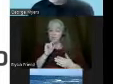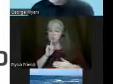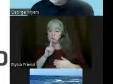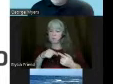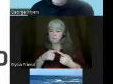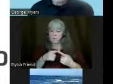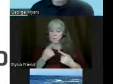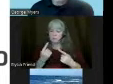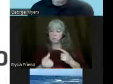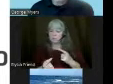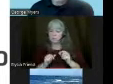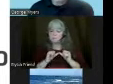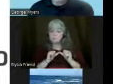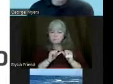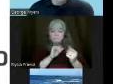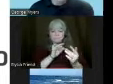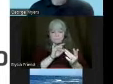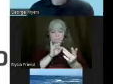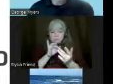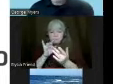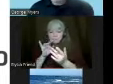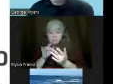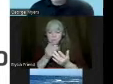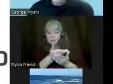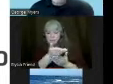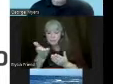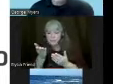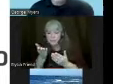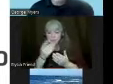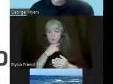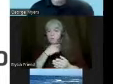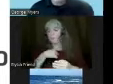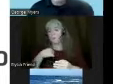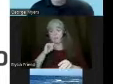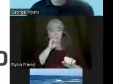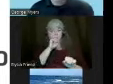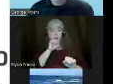in touch with folks. We'd love to attend